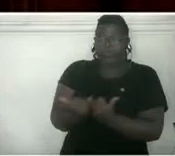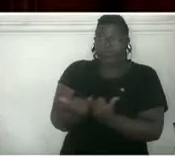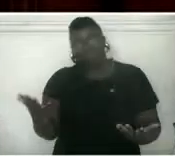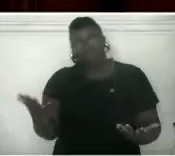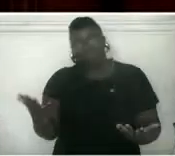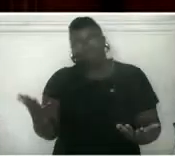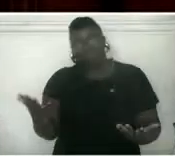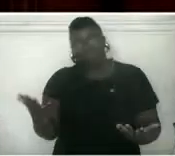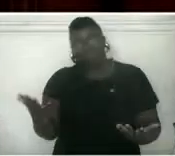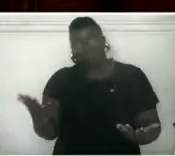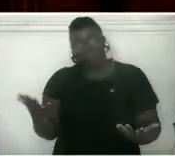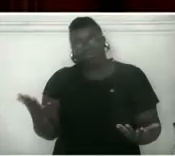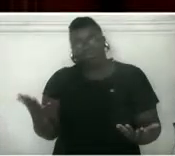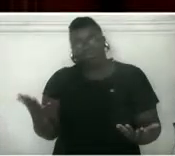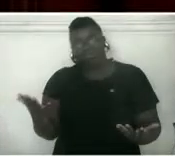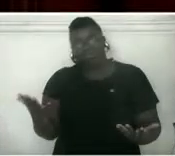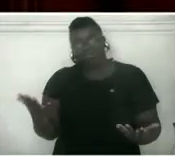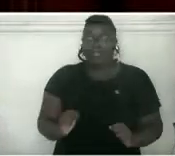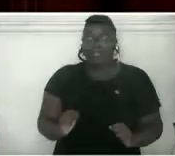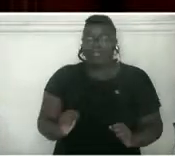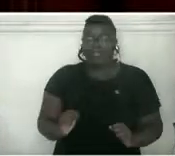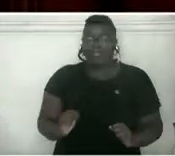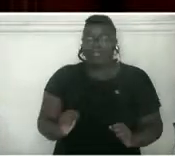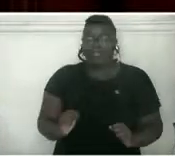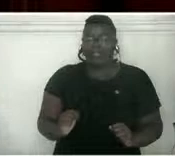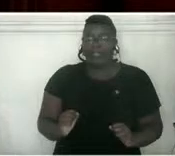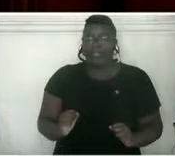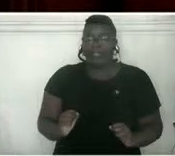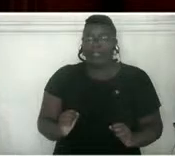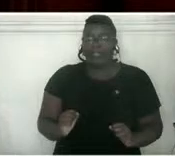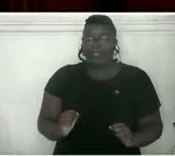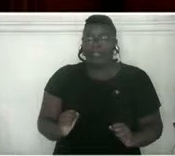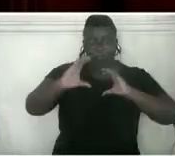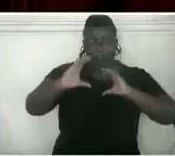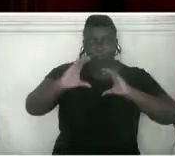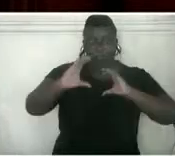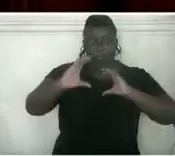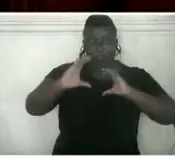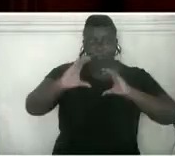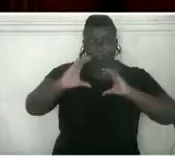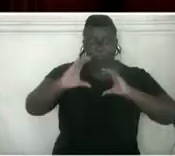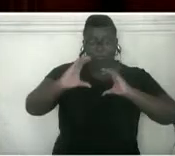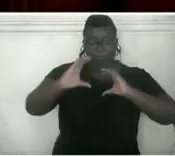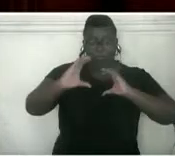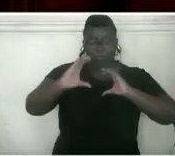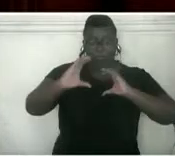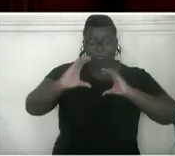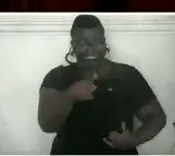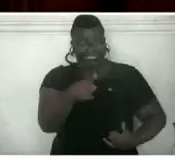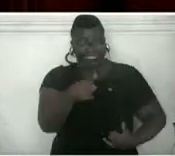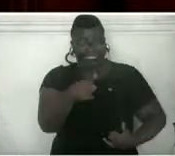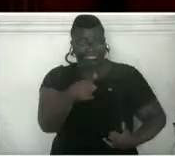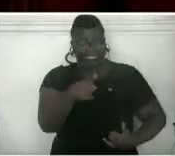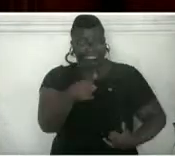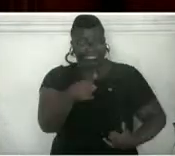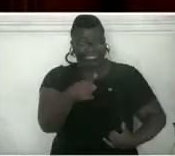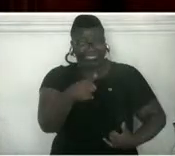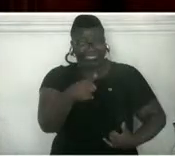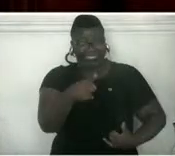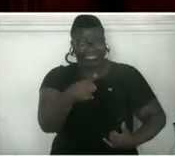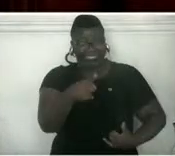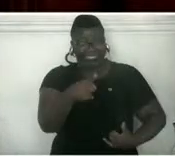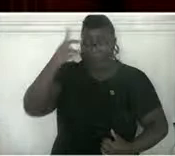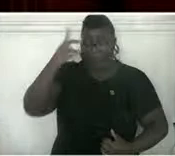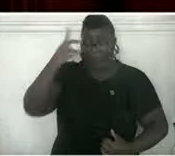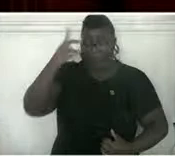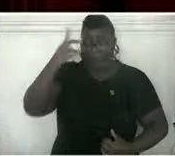is AdNot, a telecommunication company which is 100% black and youth-owned. They